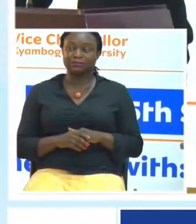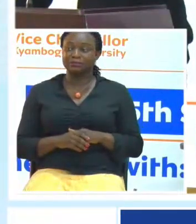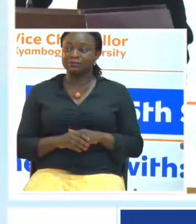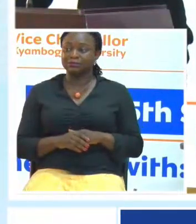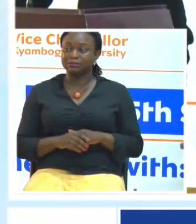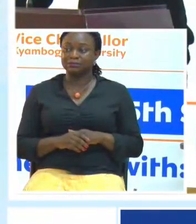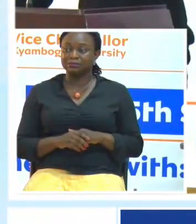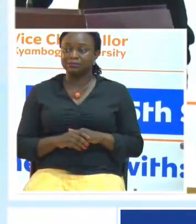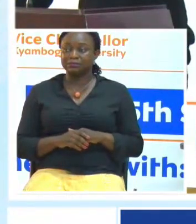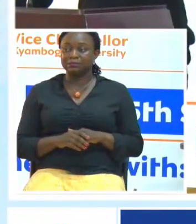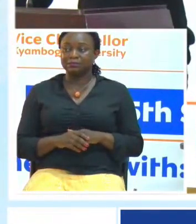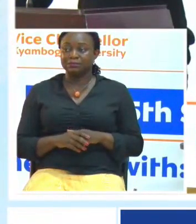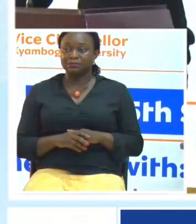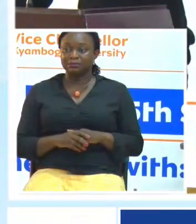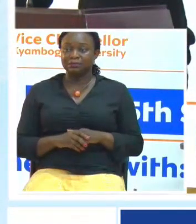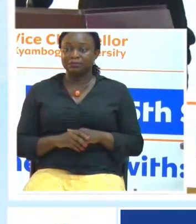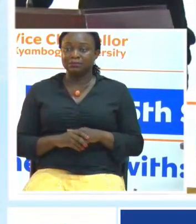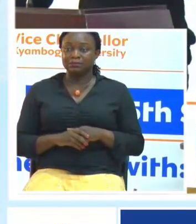I